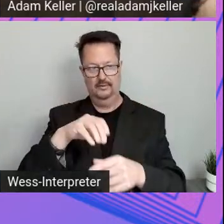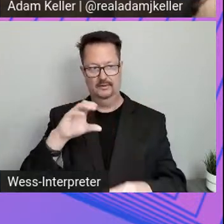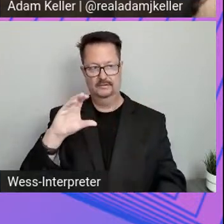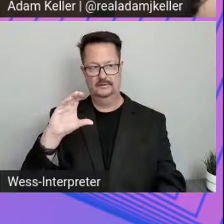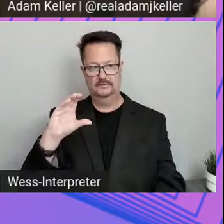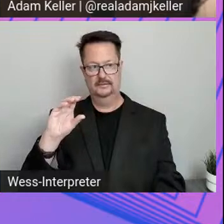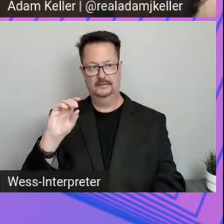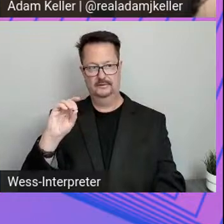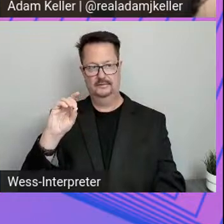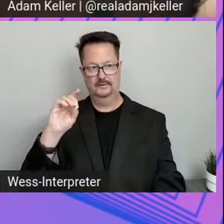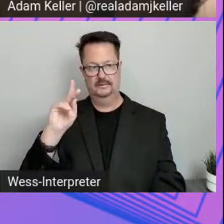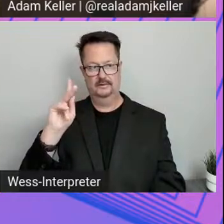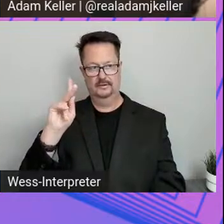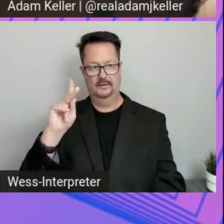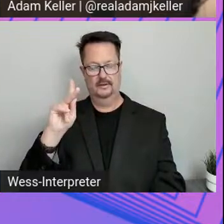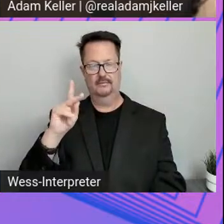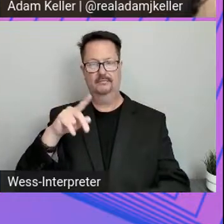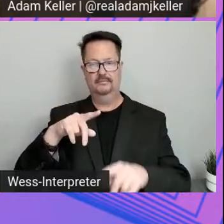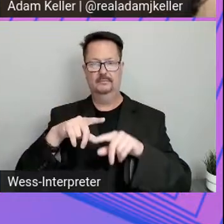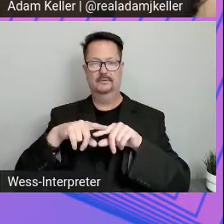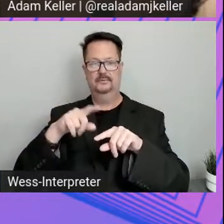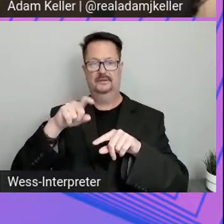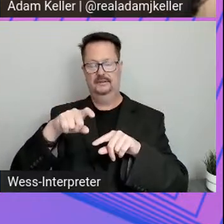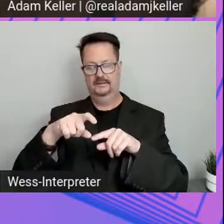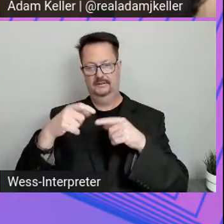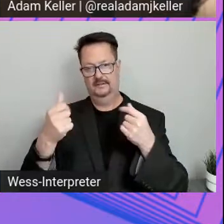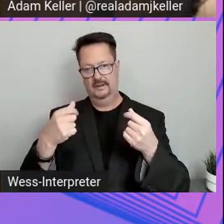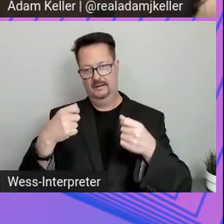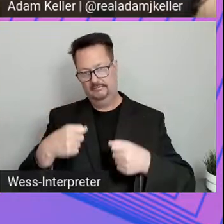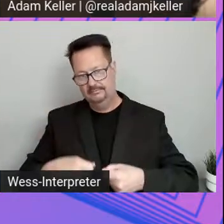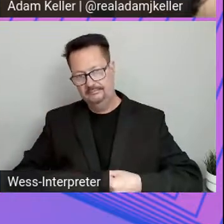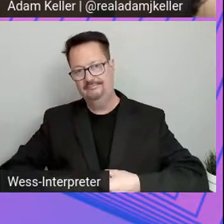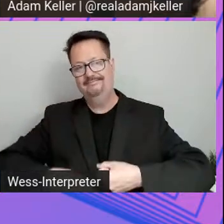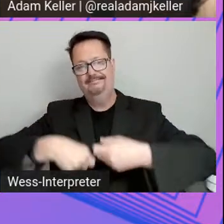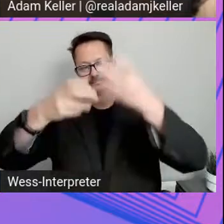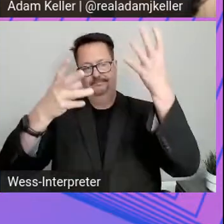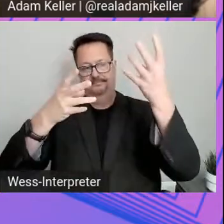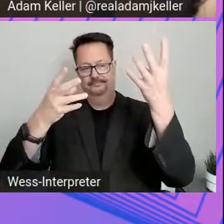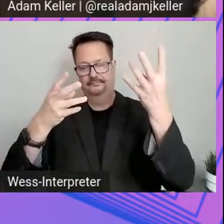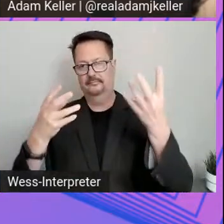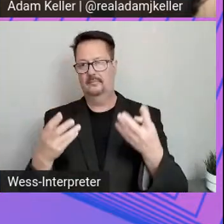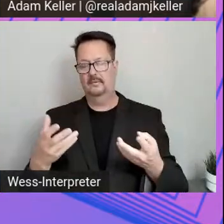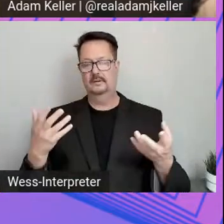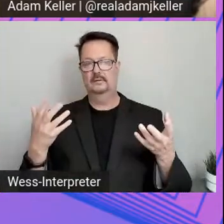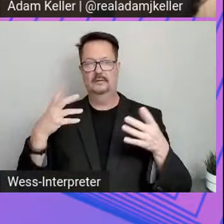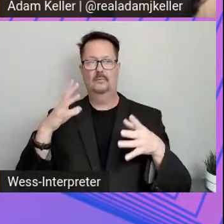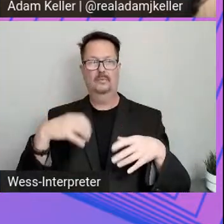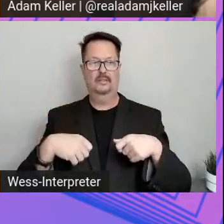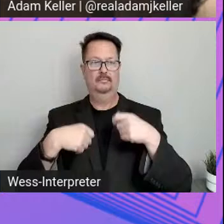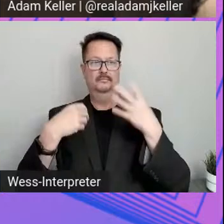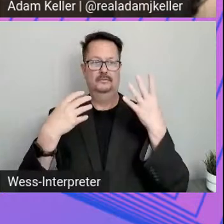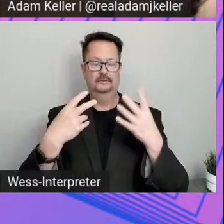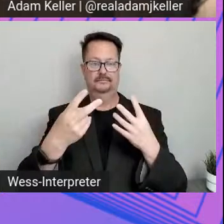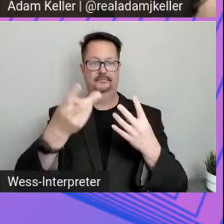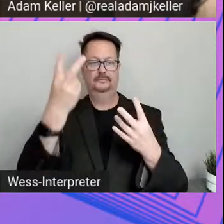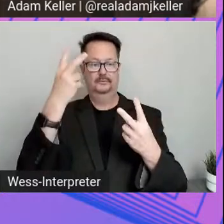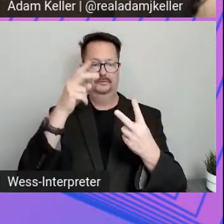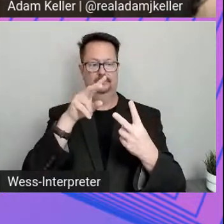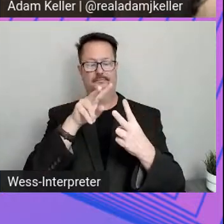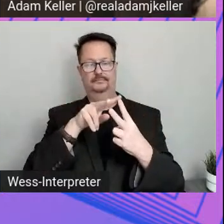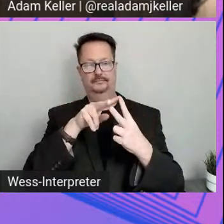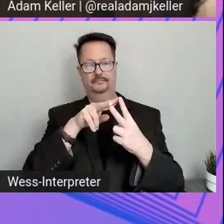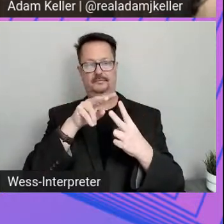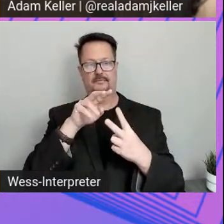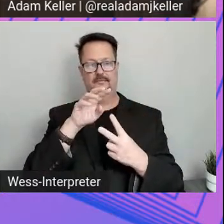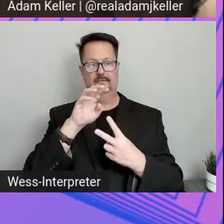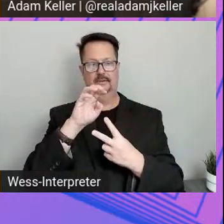dependencies that we needed. And now we're going to just simply import them. And I'm going to import 2 modules, the ECS module,